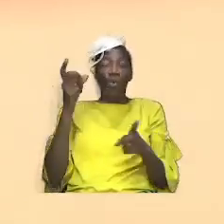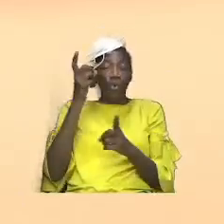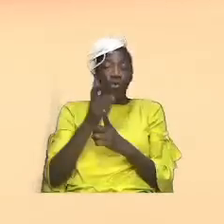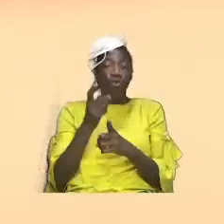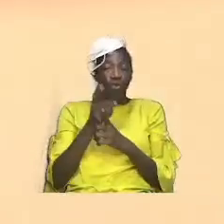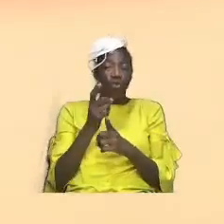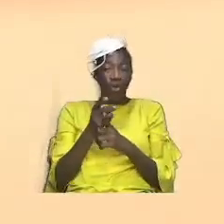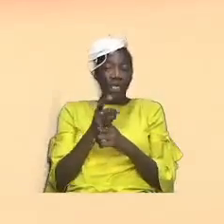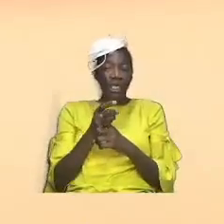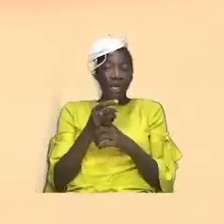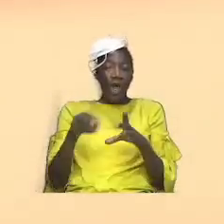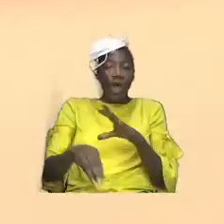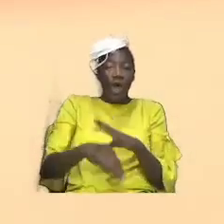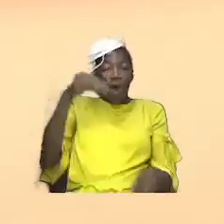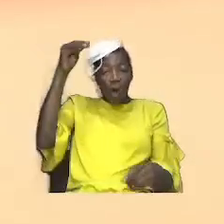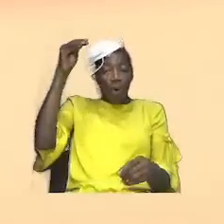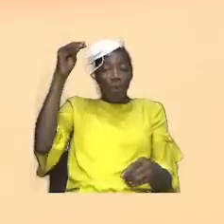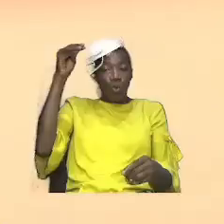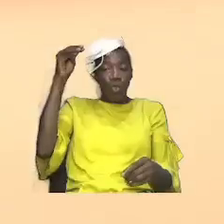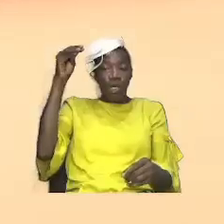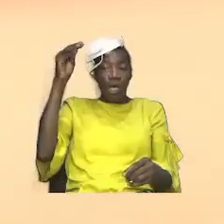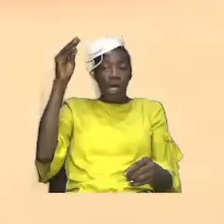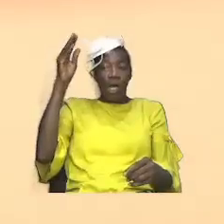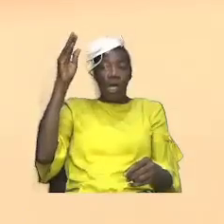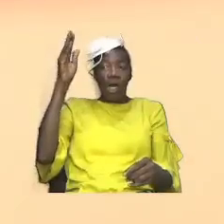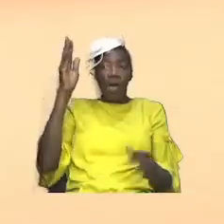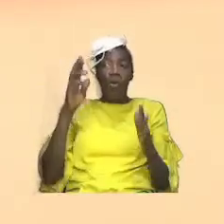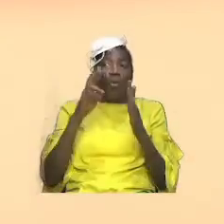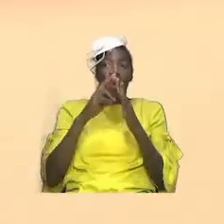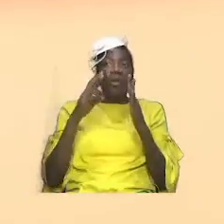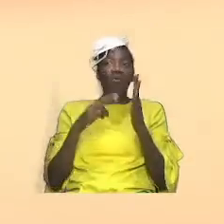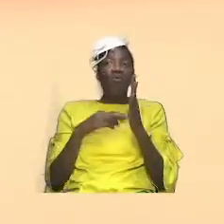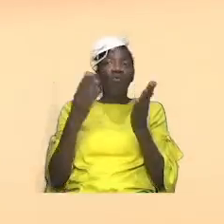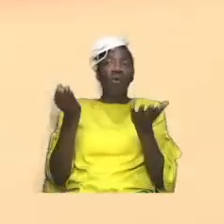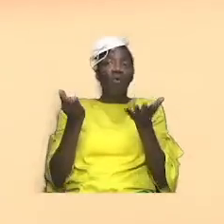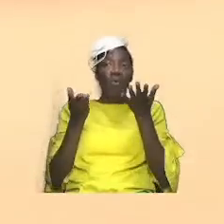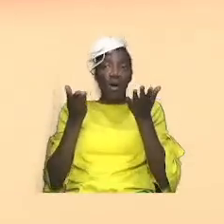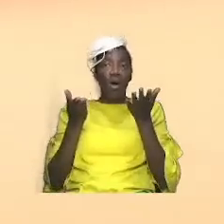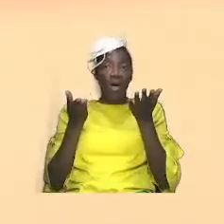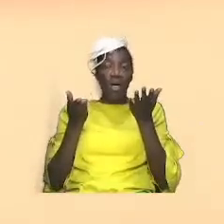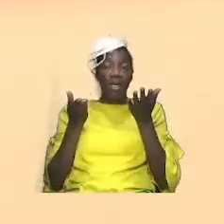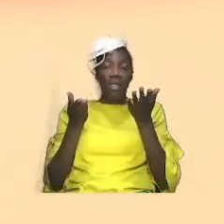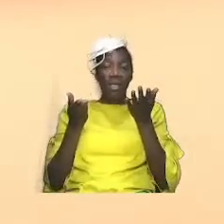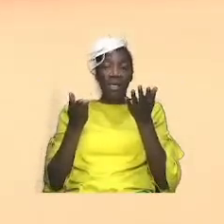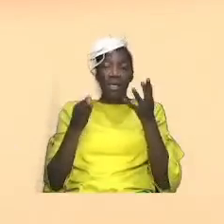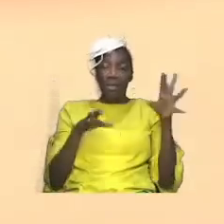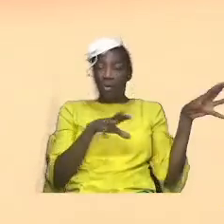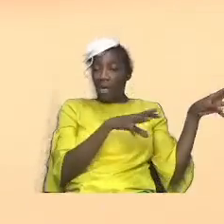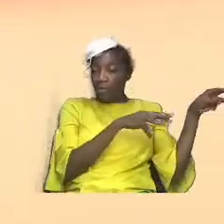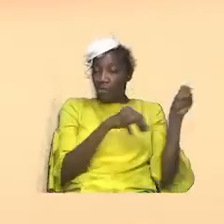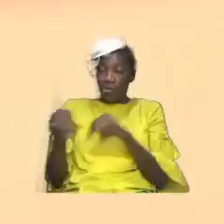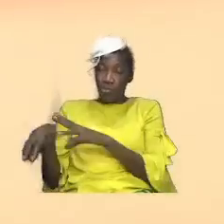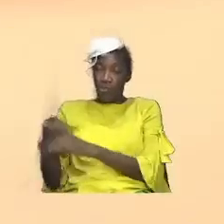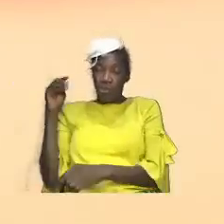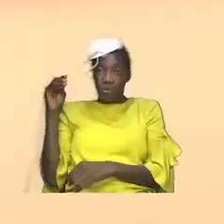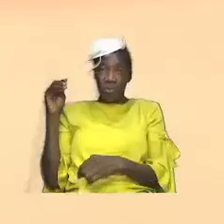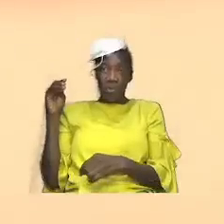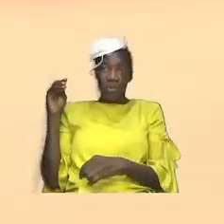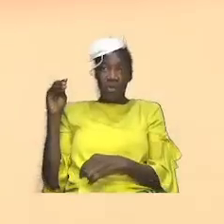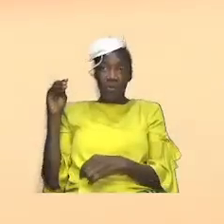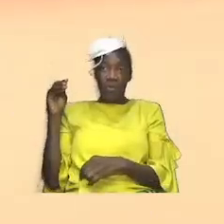do it outside of what the rules require, we can be disqualified.